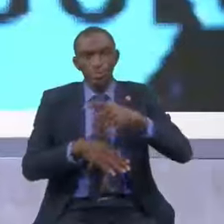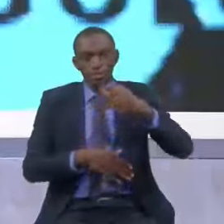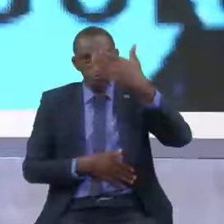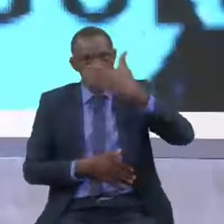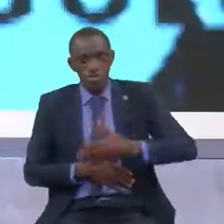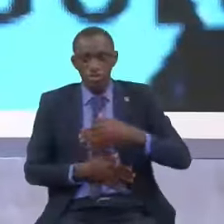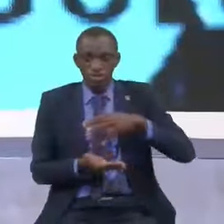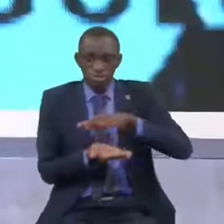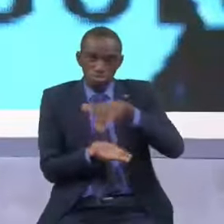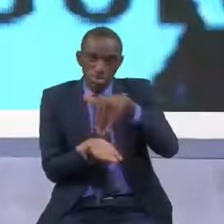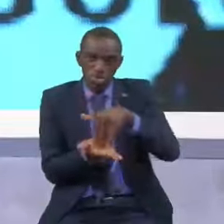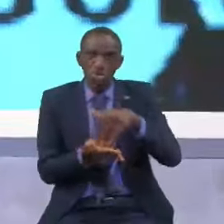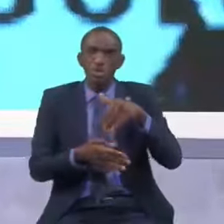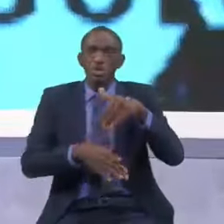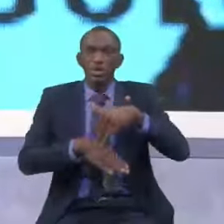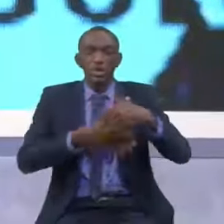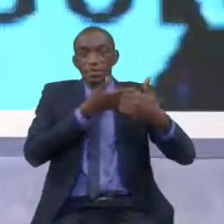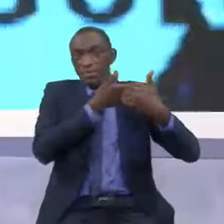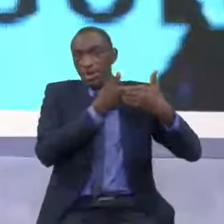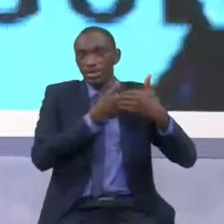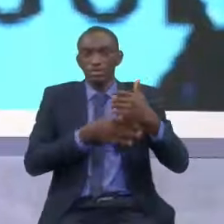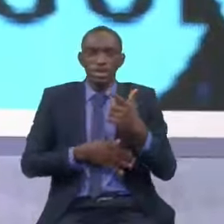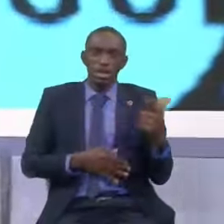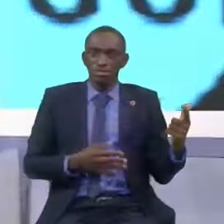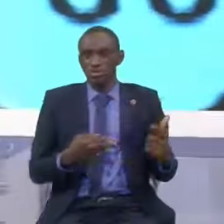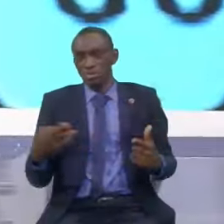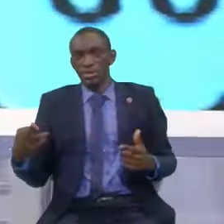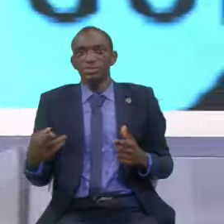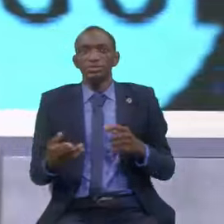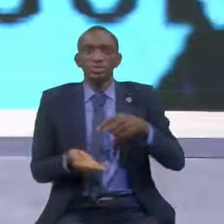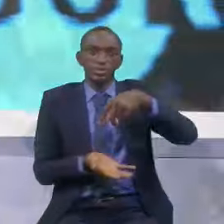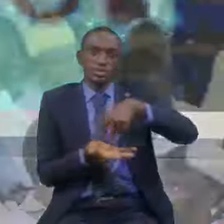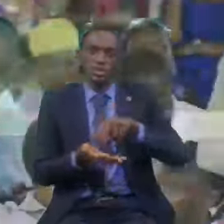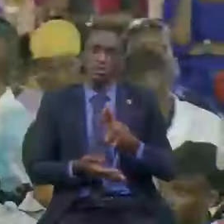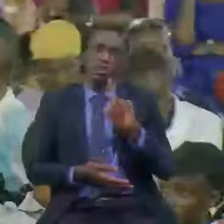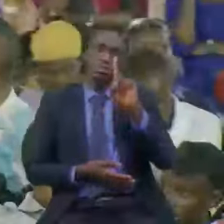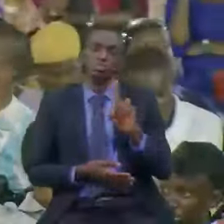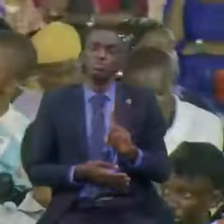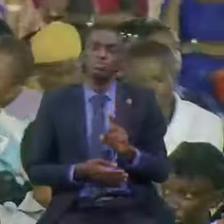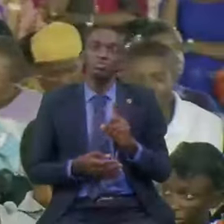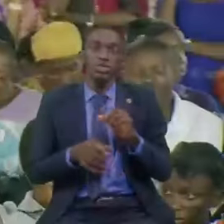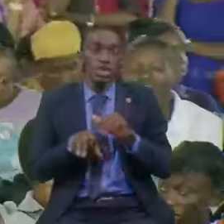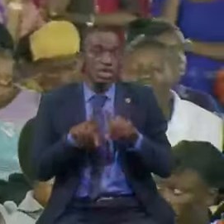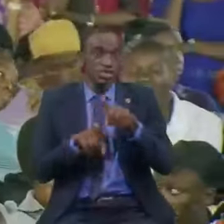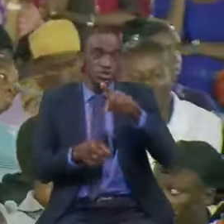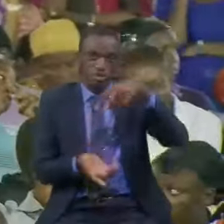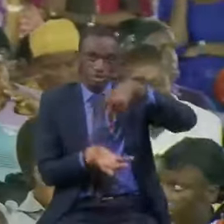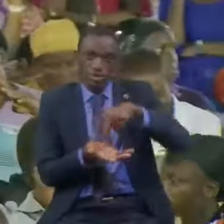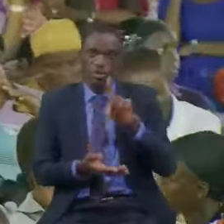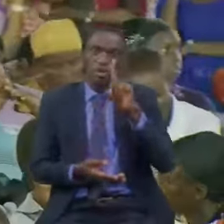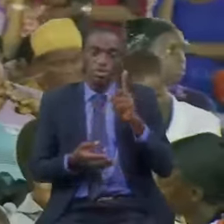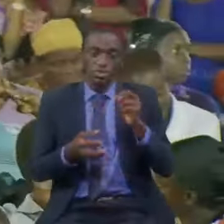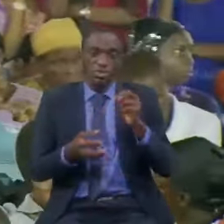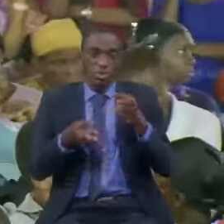left, stand up right there. And as you stand up, the way to that new life is repentance